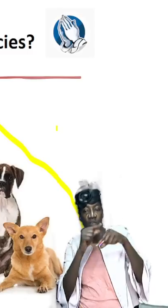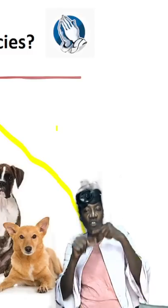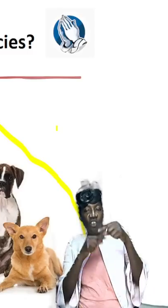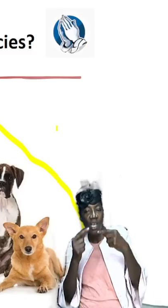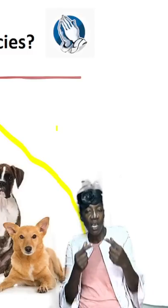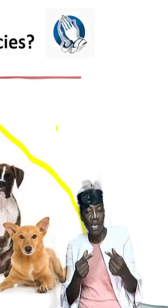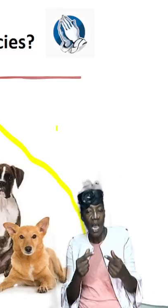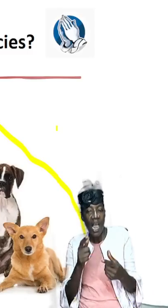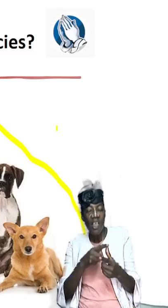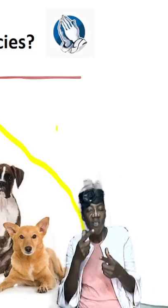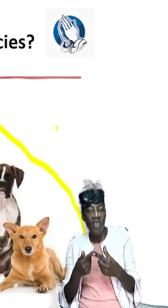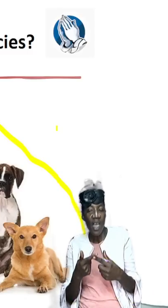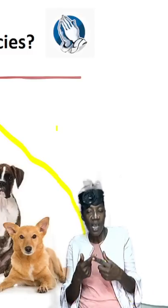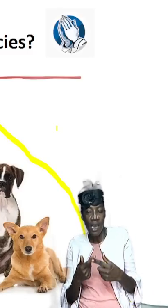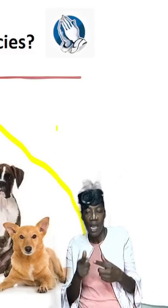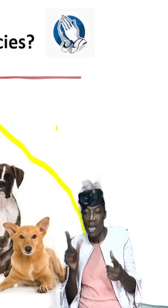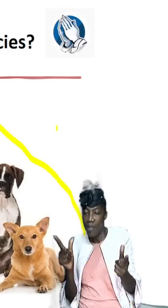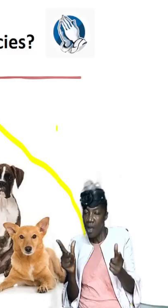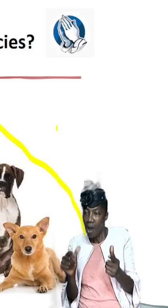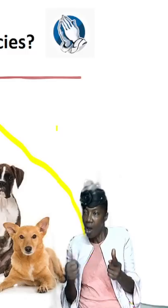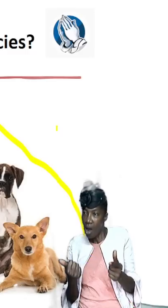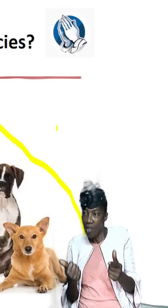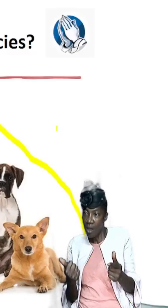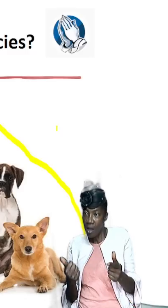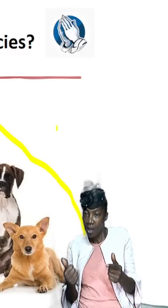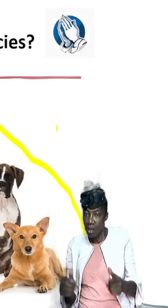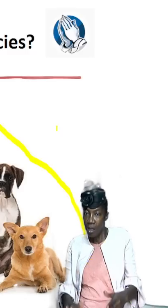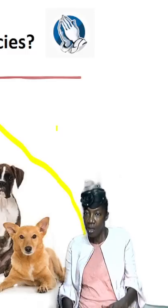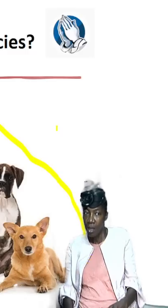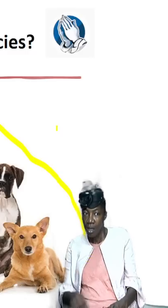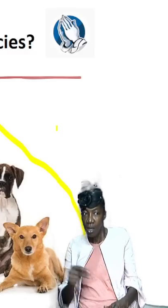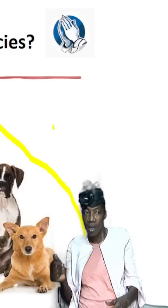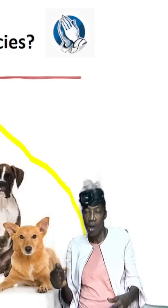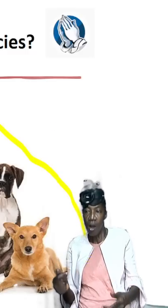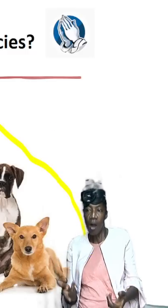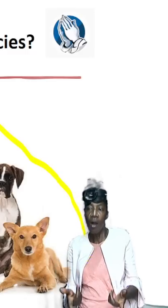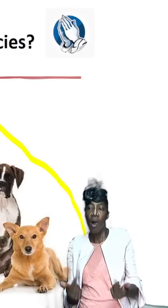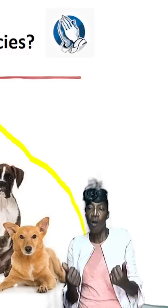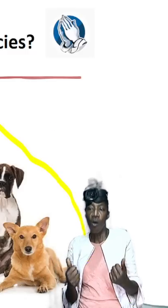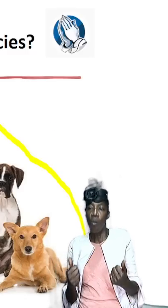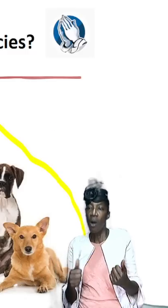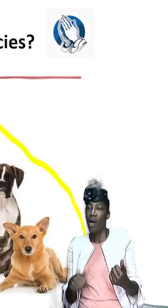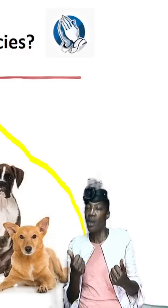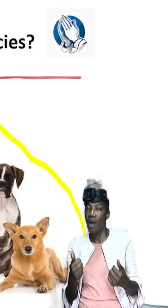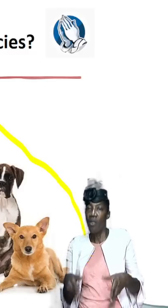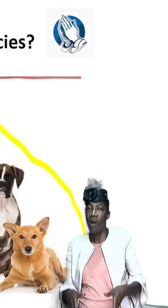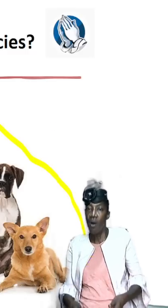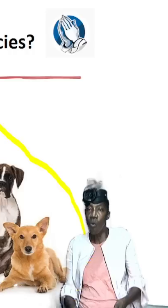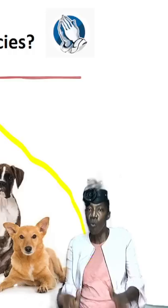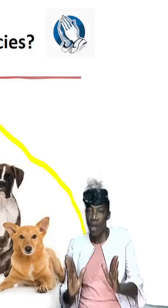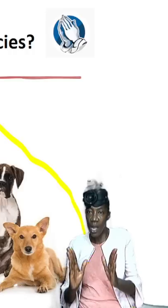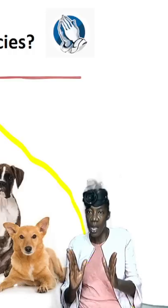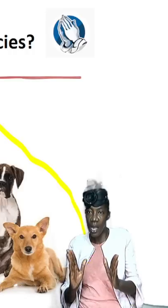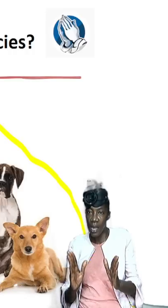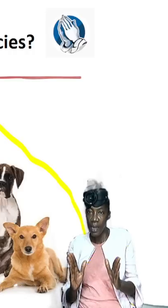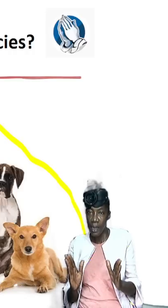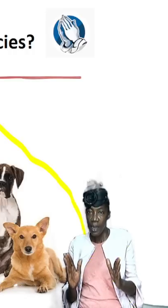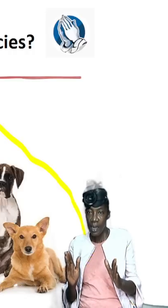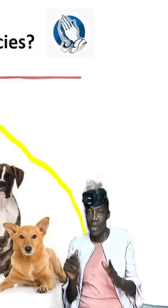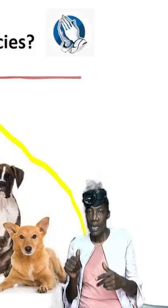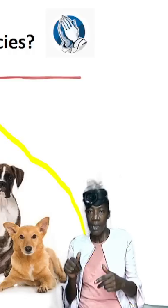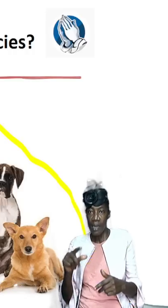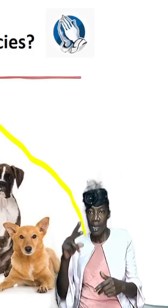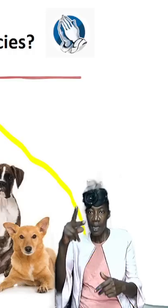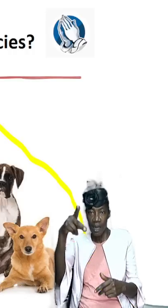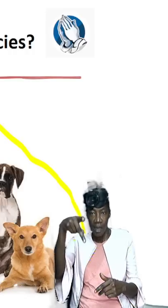that, the offspring comes out a certain way. Now, if within the poodle family, you